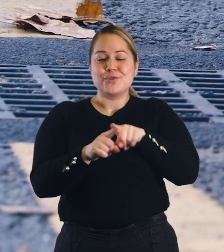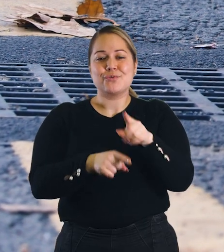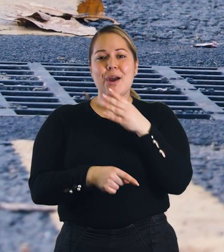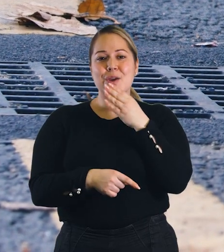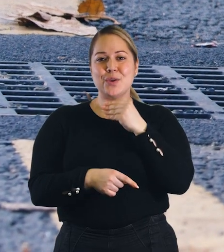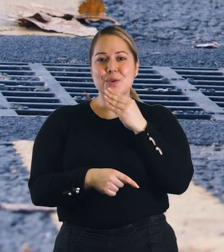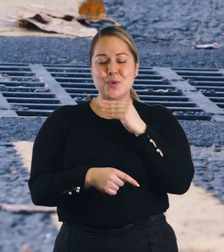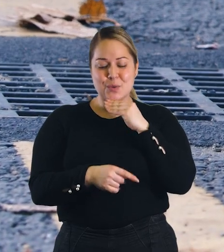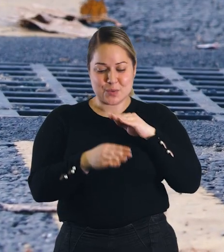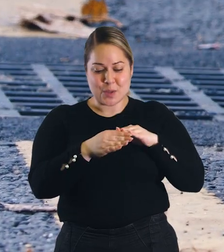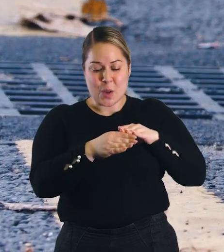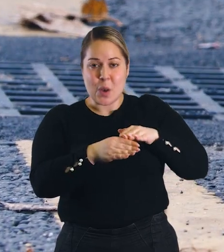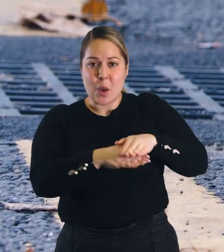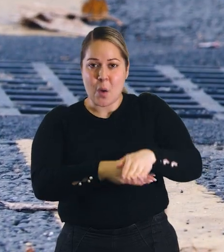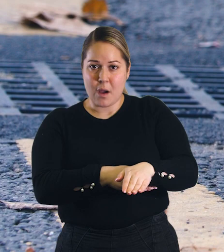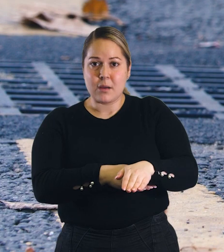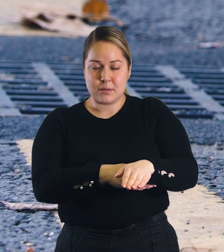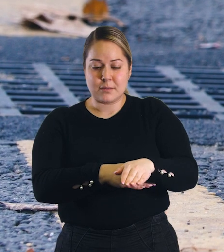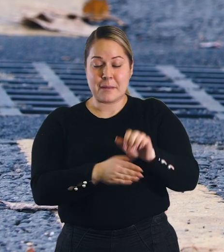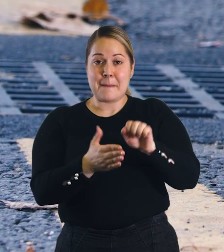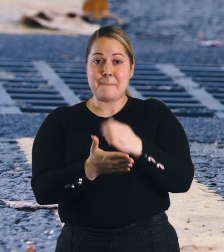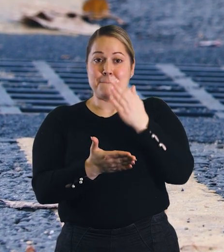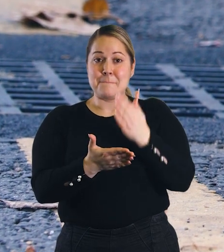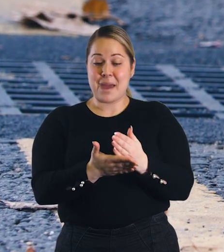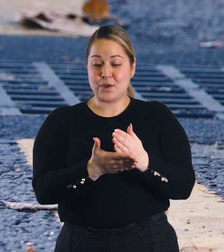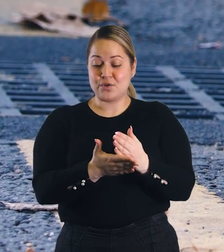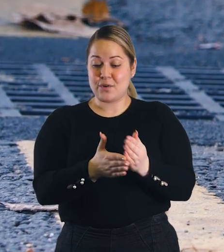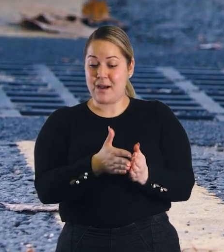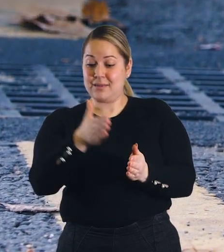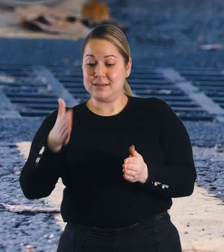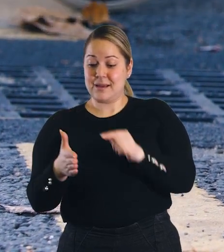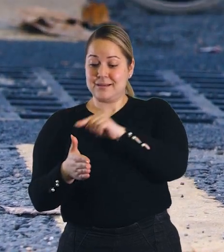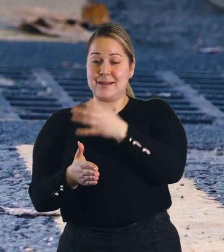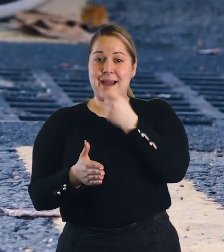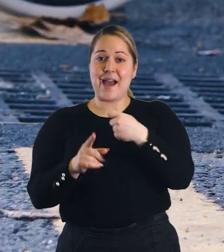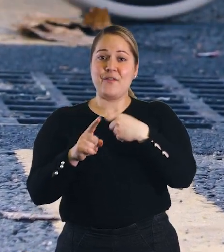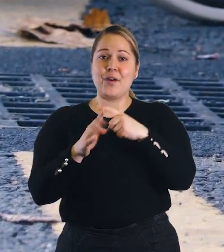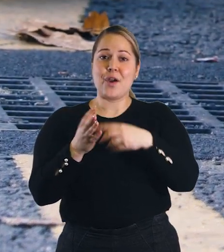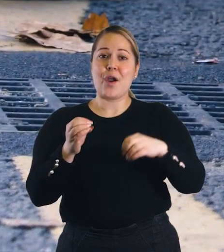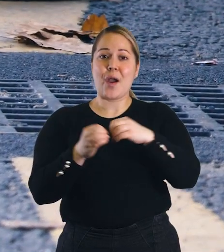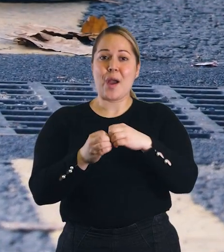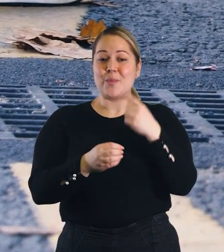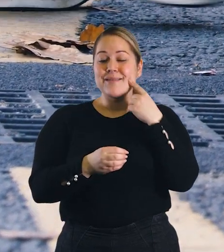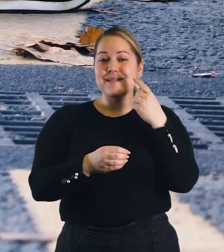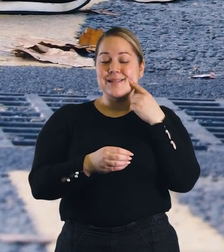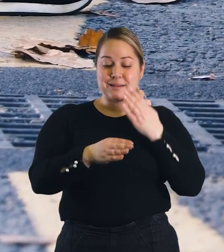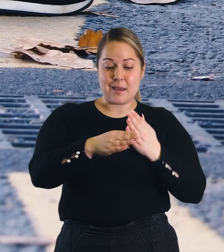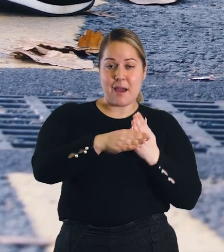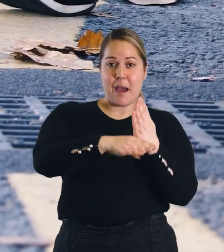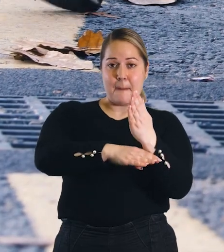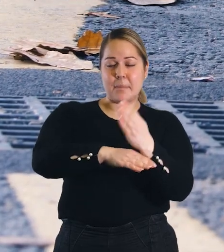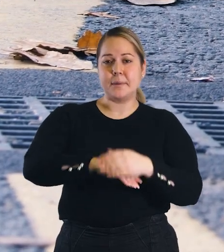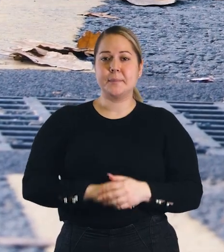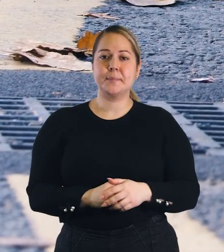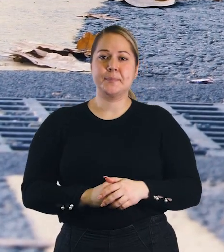try and use a lower curb. Also, you've got to make sure you've got one on the other side so you can get back up